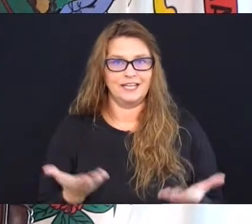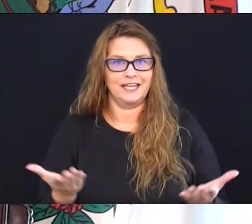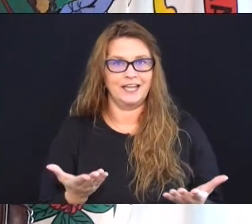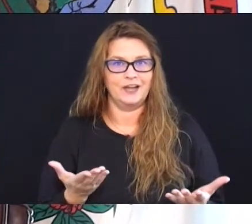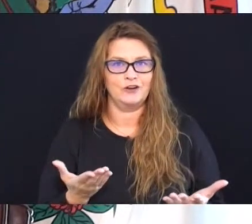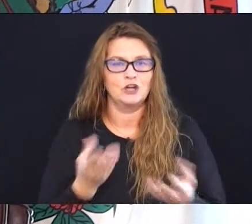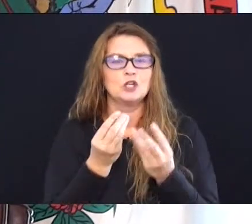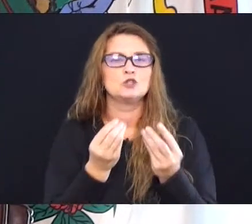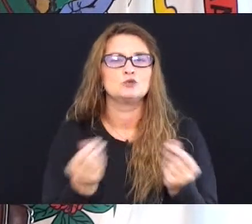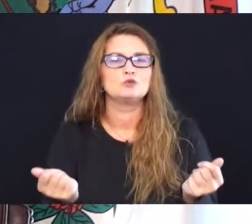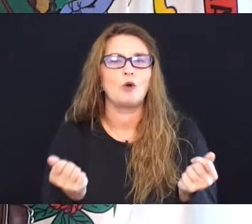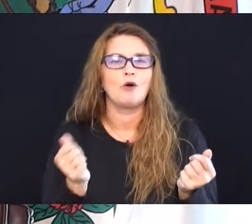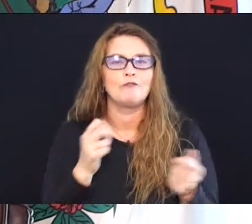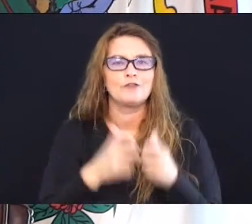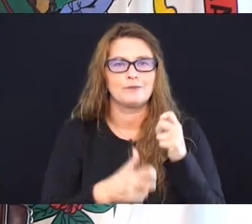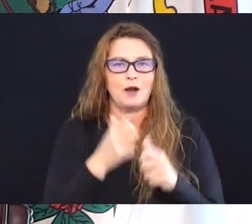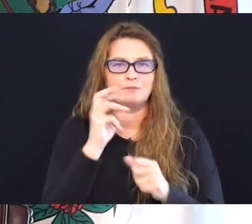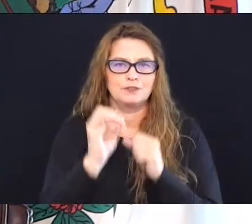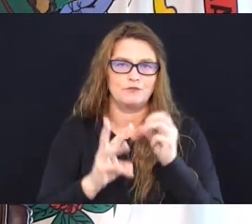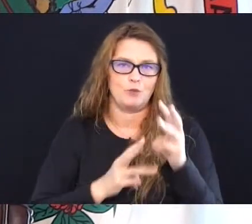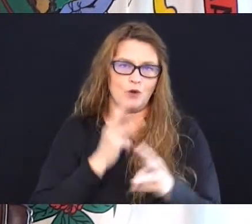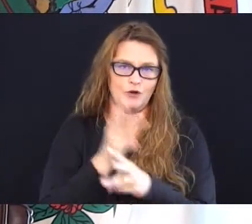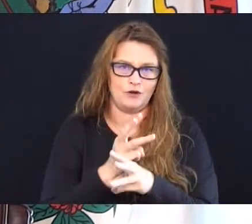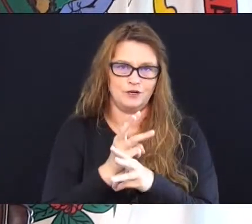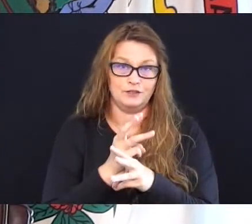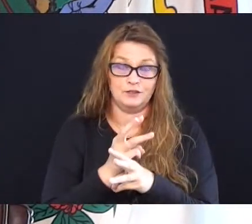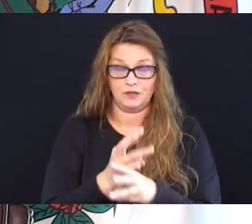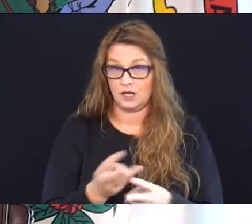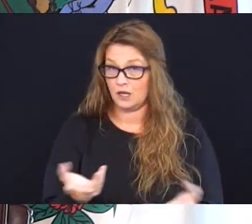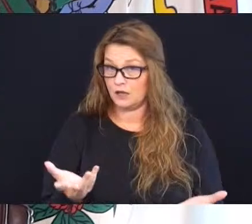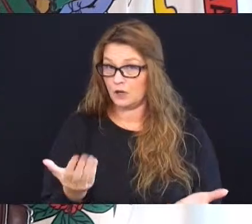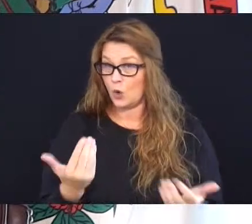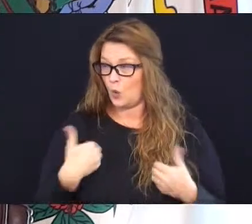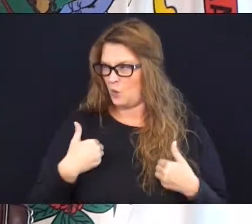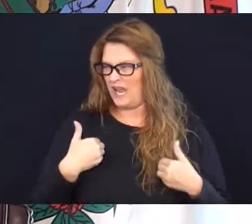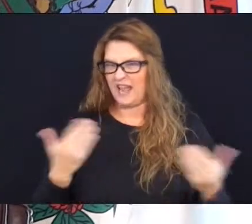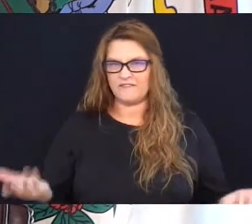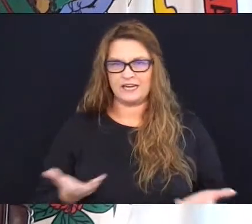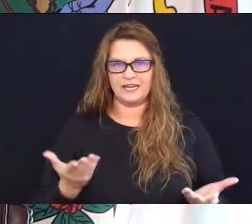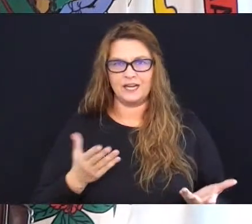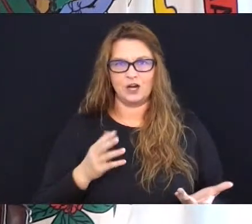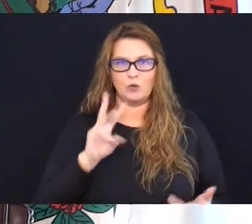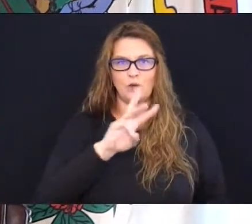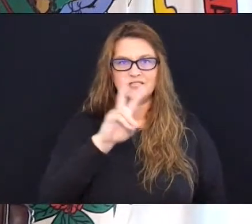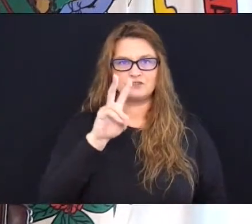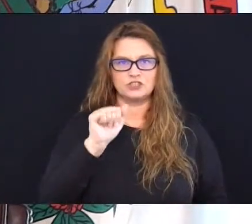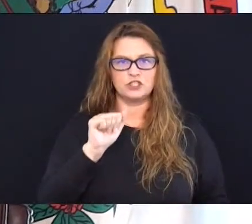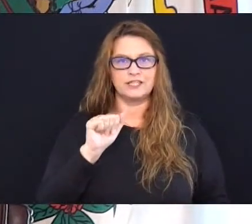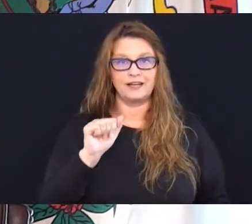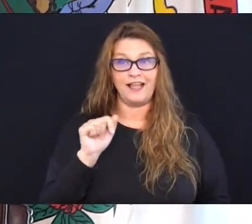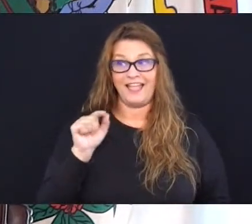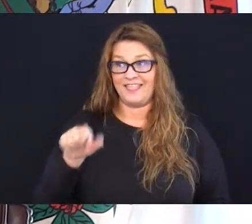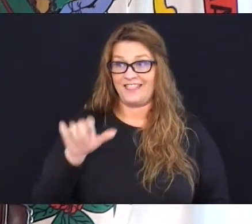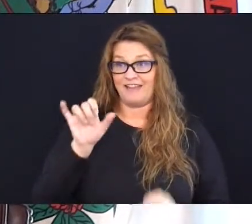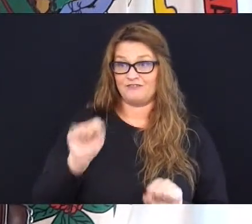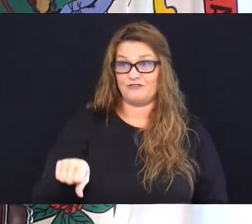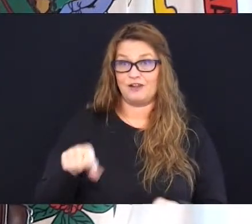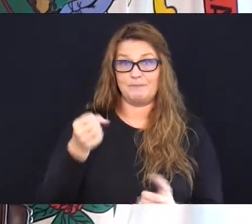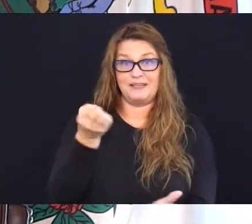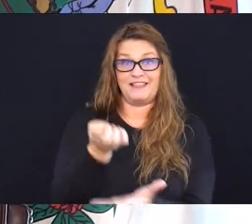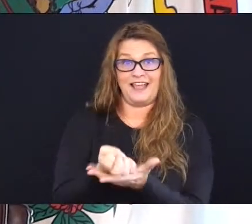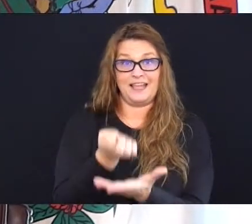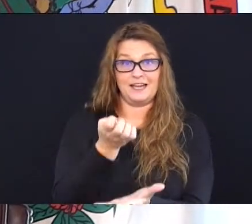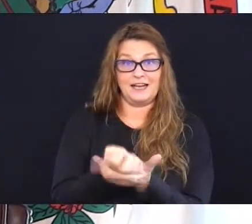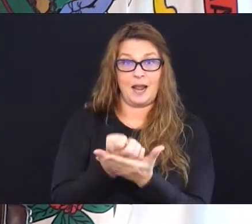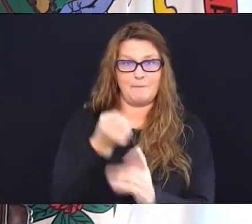the world's problems. And not only do we hold the cards to solve it, but those cards could be the economic impact of